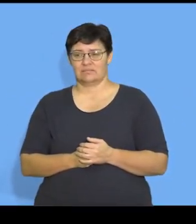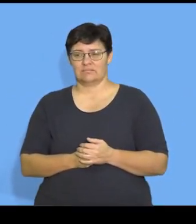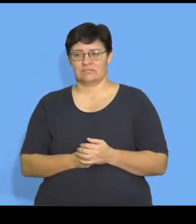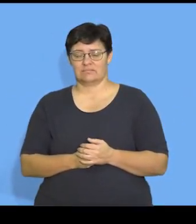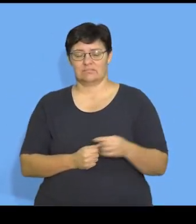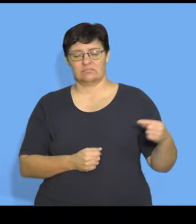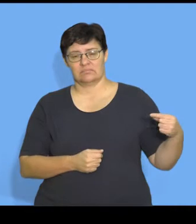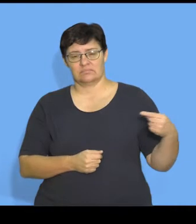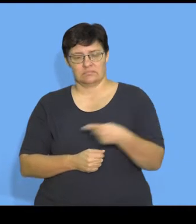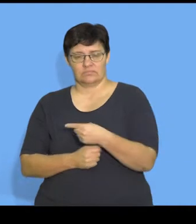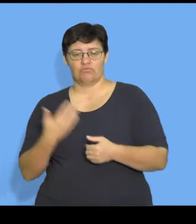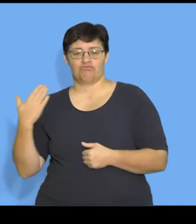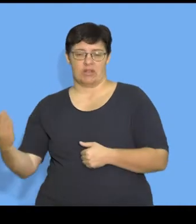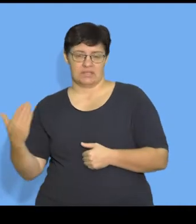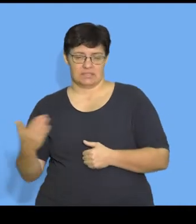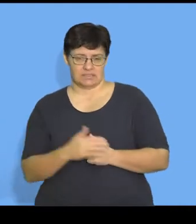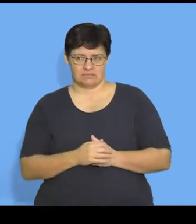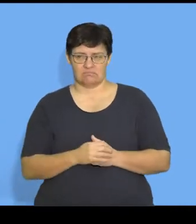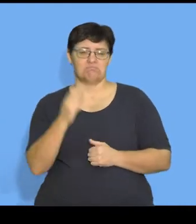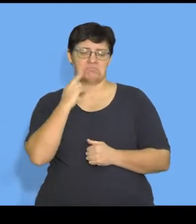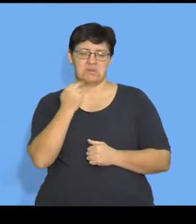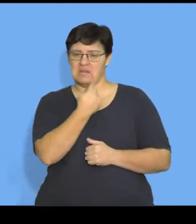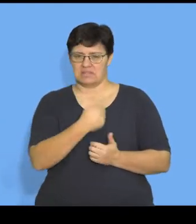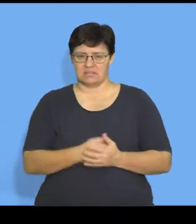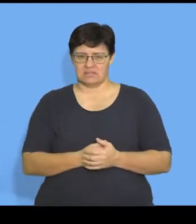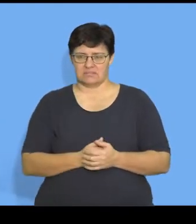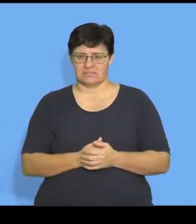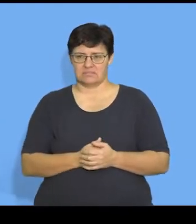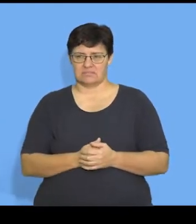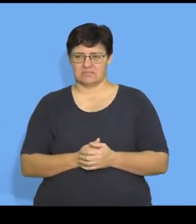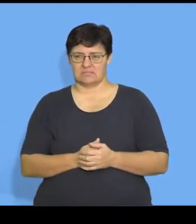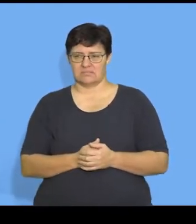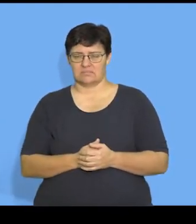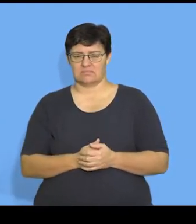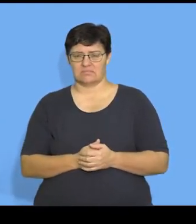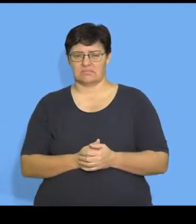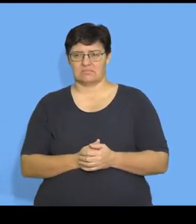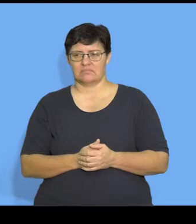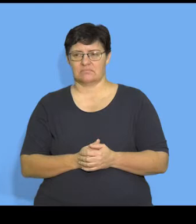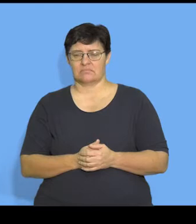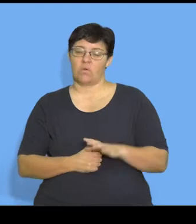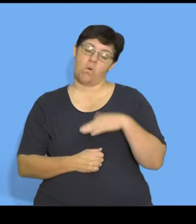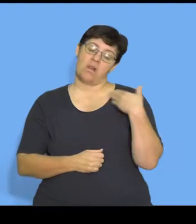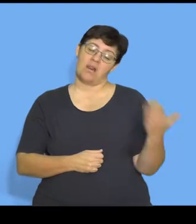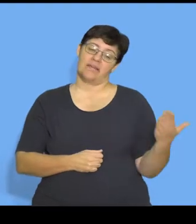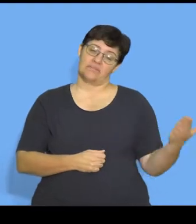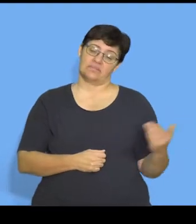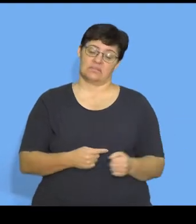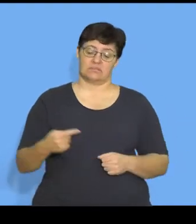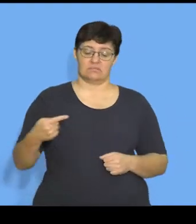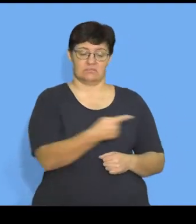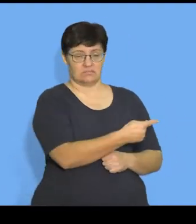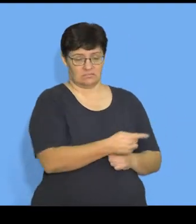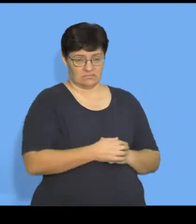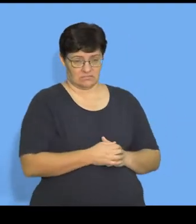to the right. That's nice, it's horizontal. Or when they say it's going to the